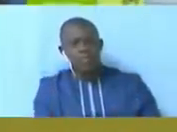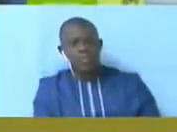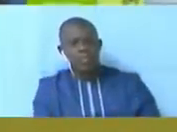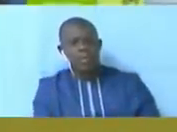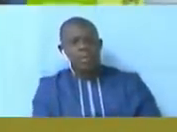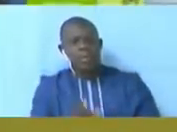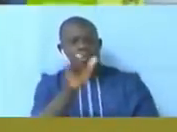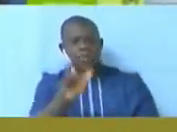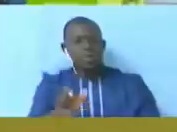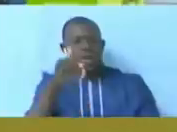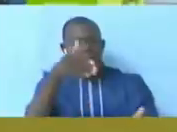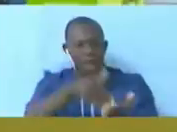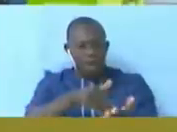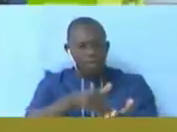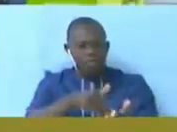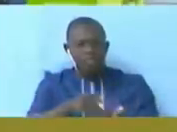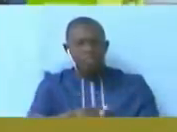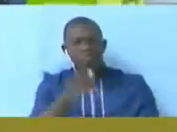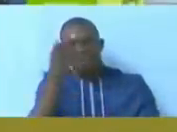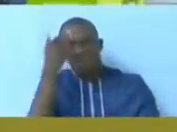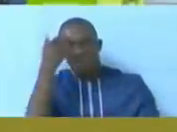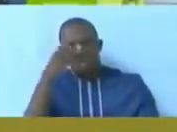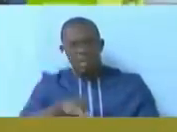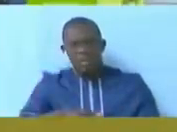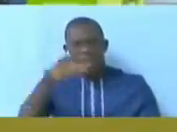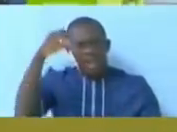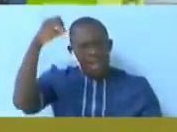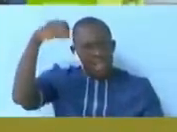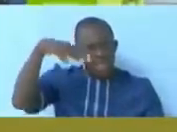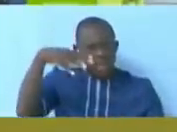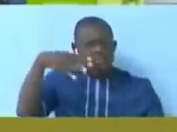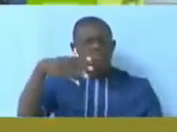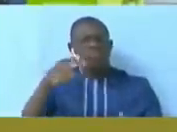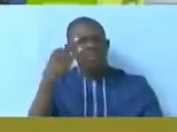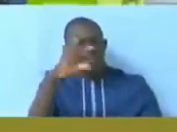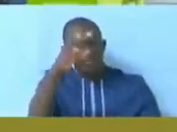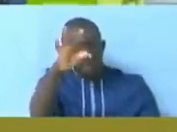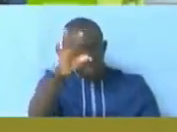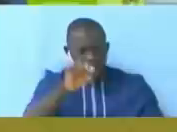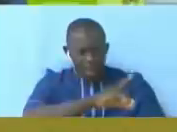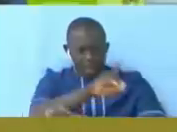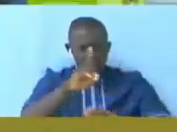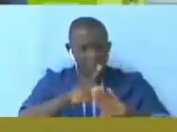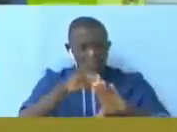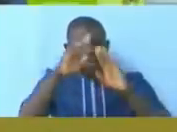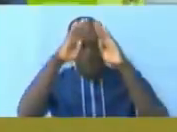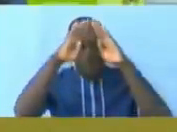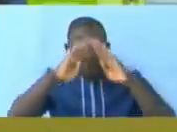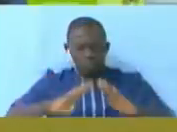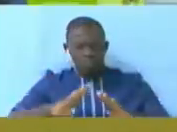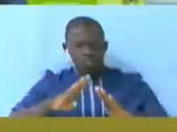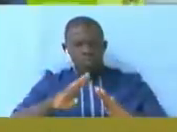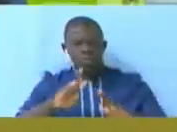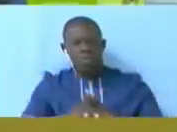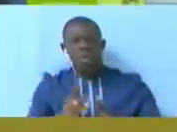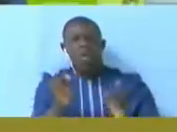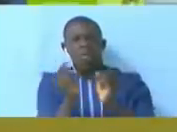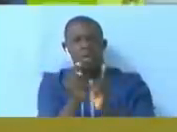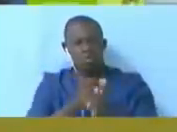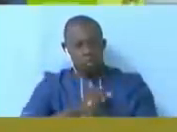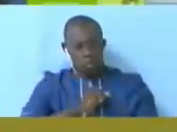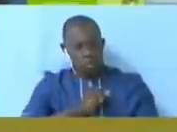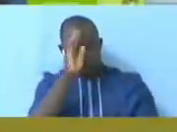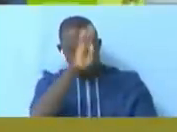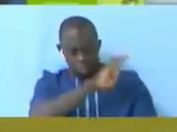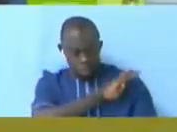came to Nawek Farafenye station to meet his cousin brother Omar, who was my friend. I used to stay with Omar in Farafenye. Anata na